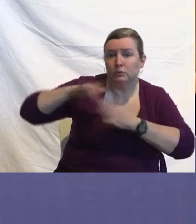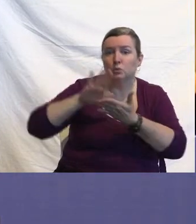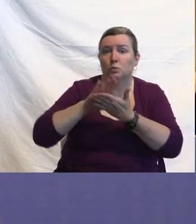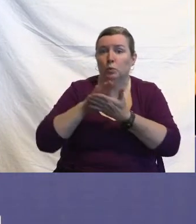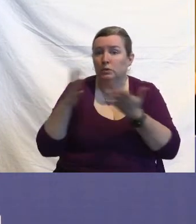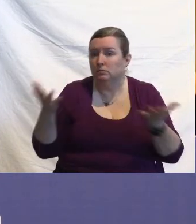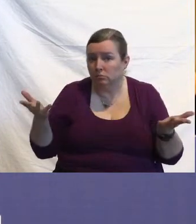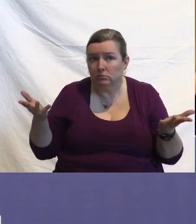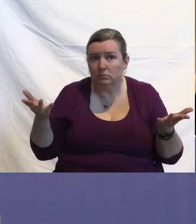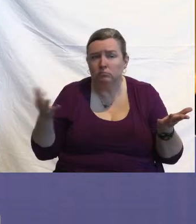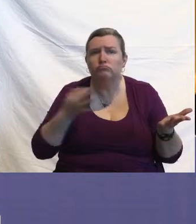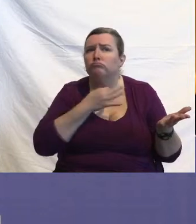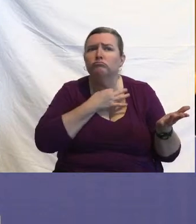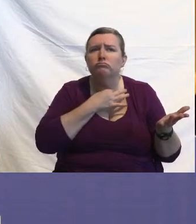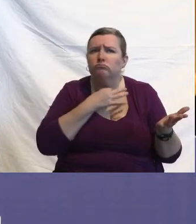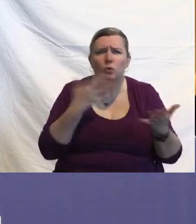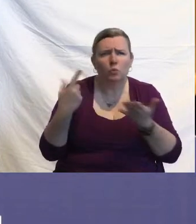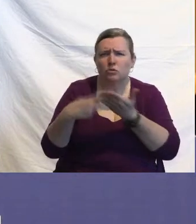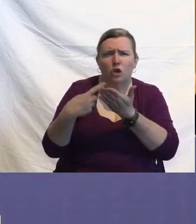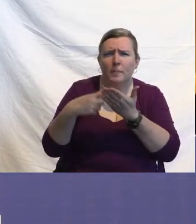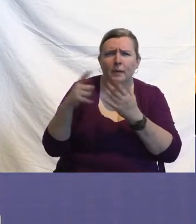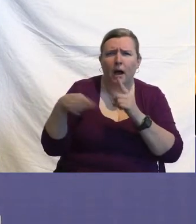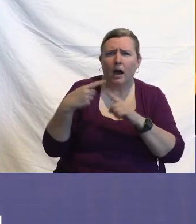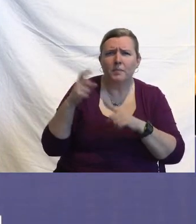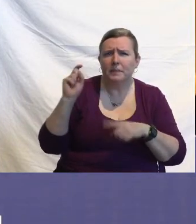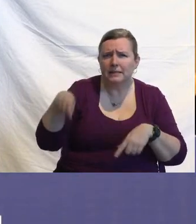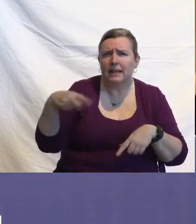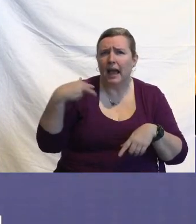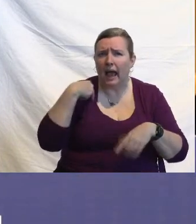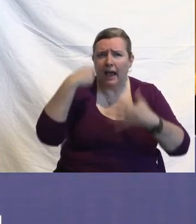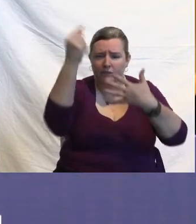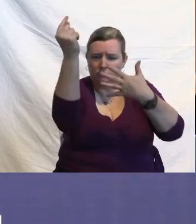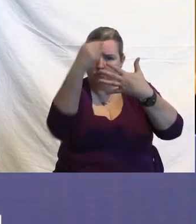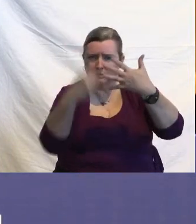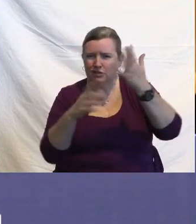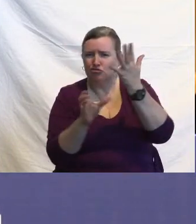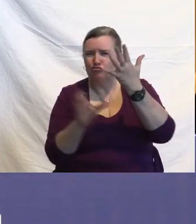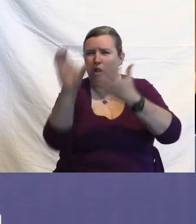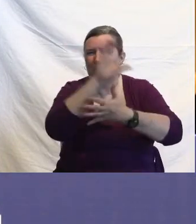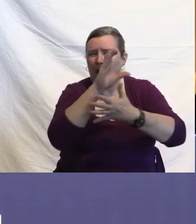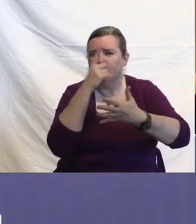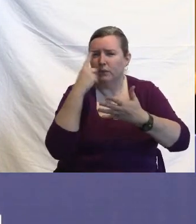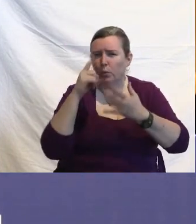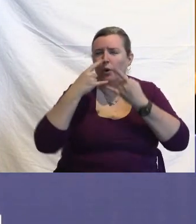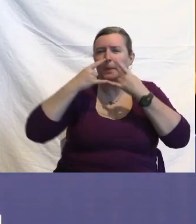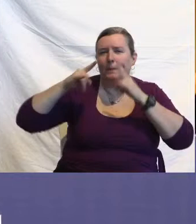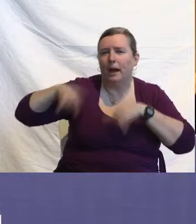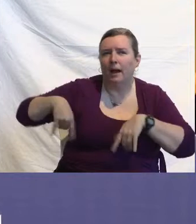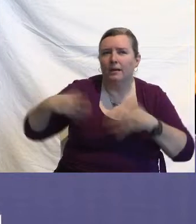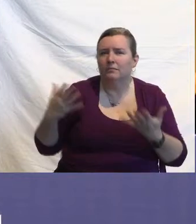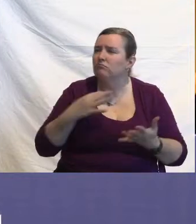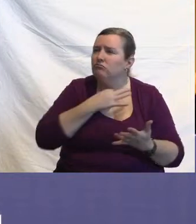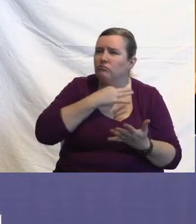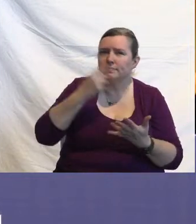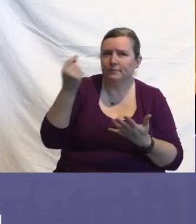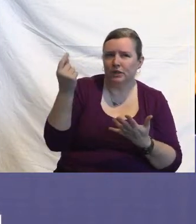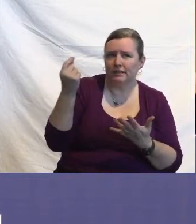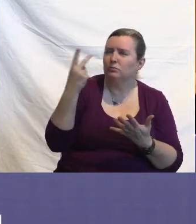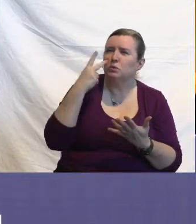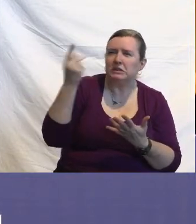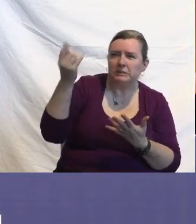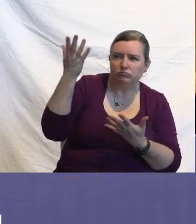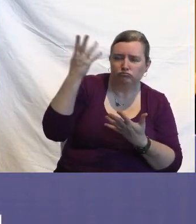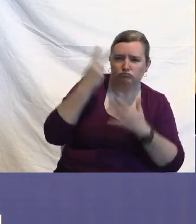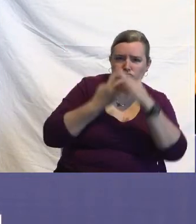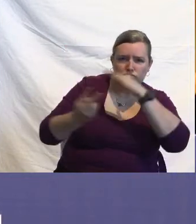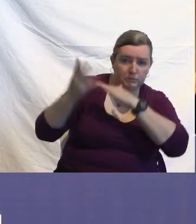talk a little bit about what it's going to take for you to not require masks for kids in schools? What combination of factors are going to be